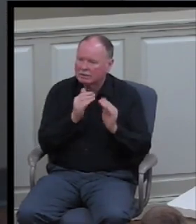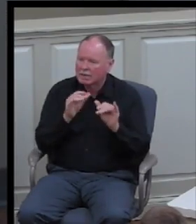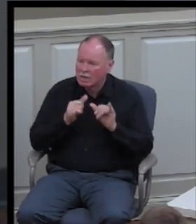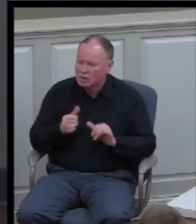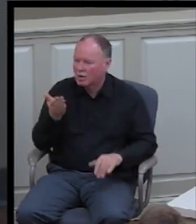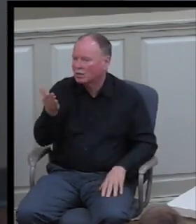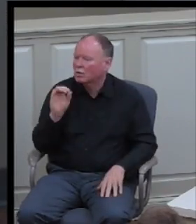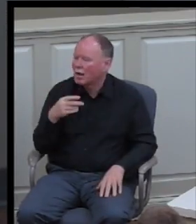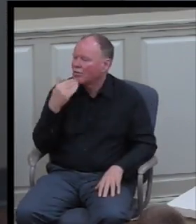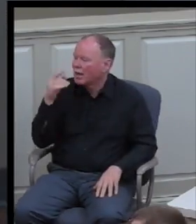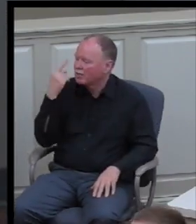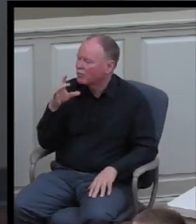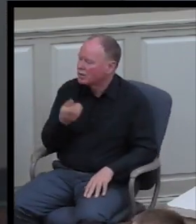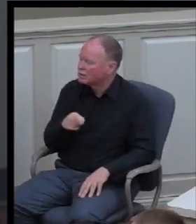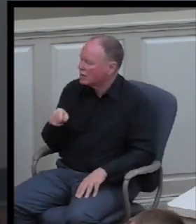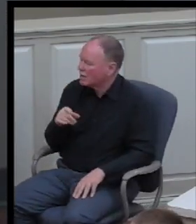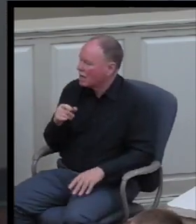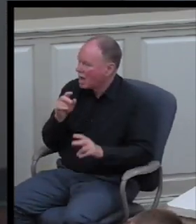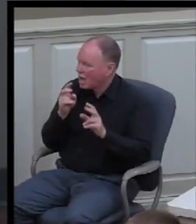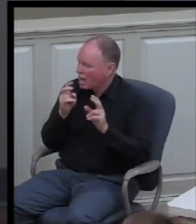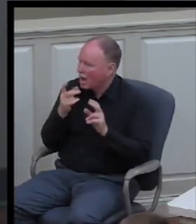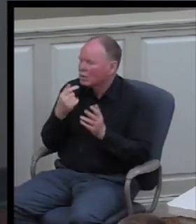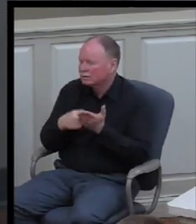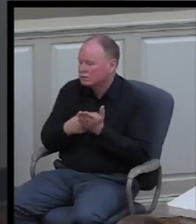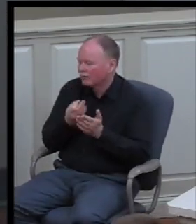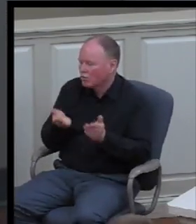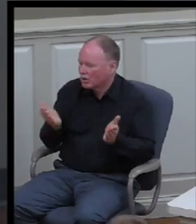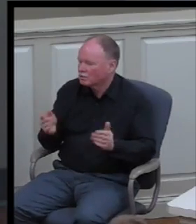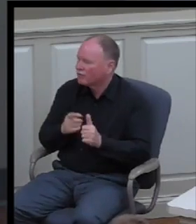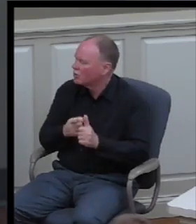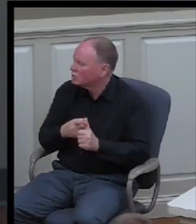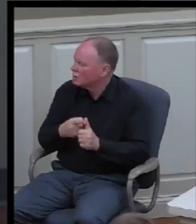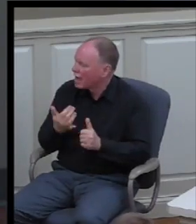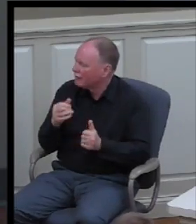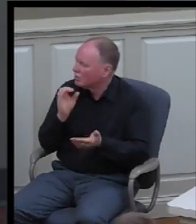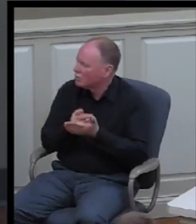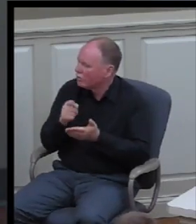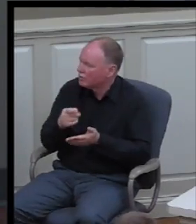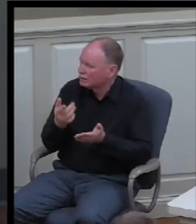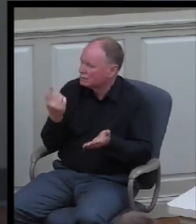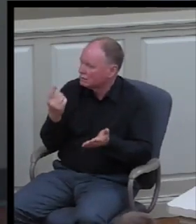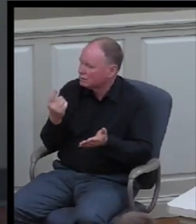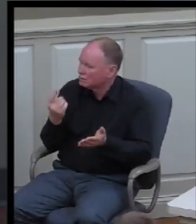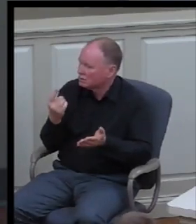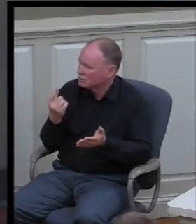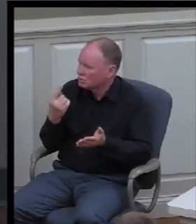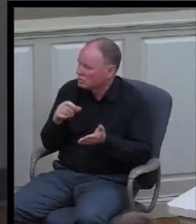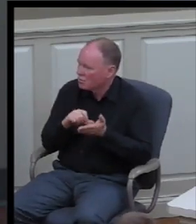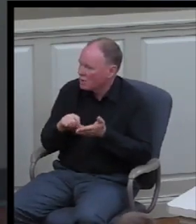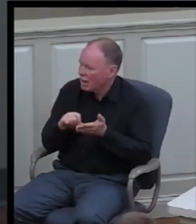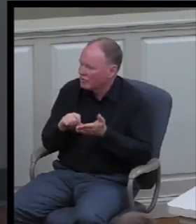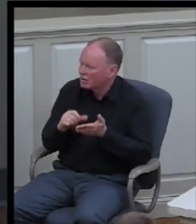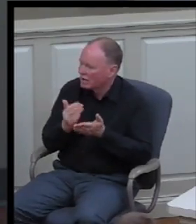Evening. For the several items I've got to discuss with you, first is ask for approval for this resolution just to proceed with the paving list